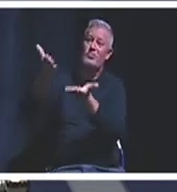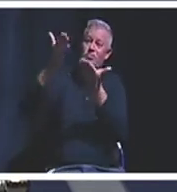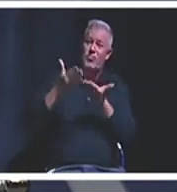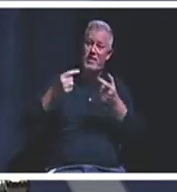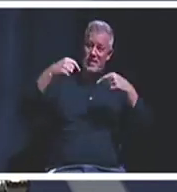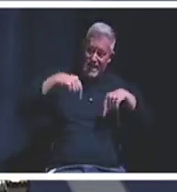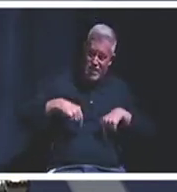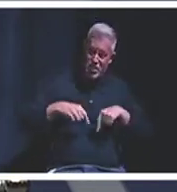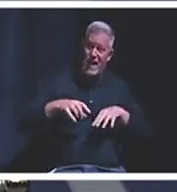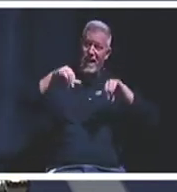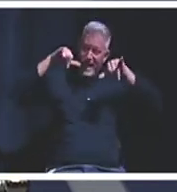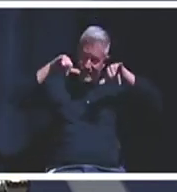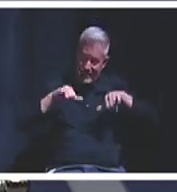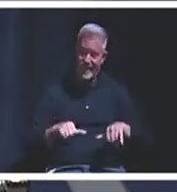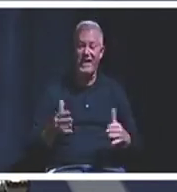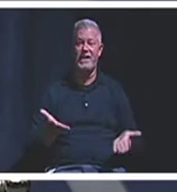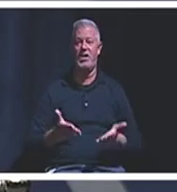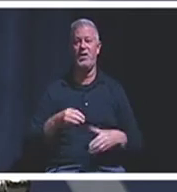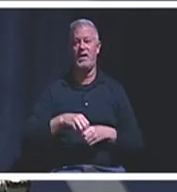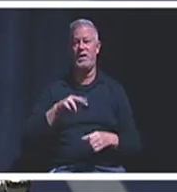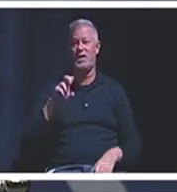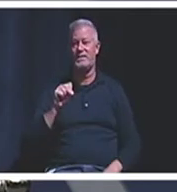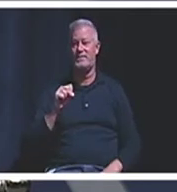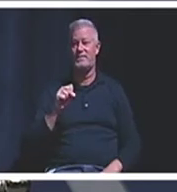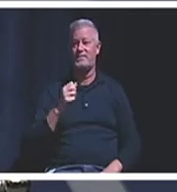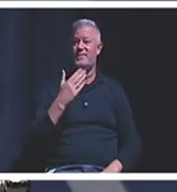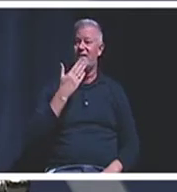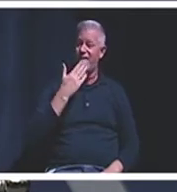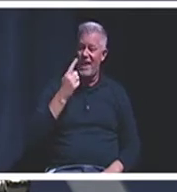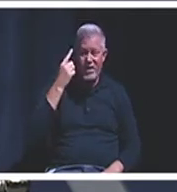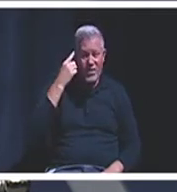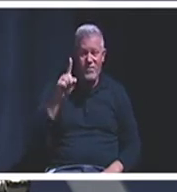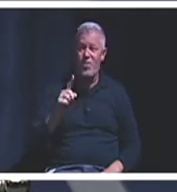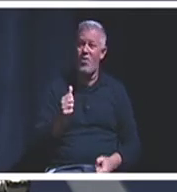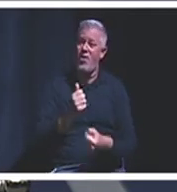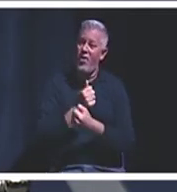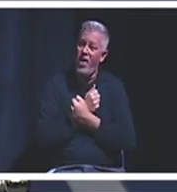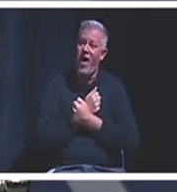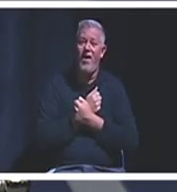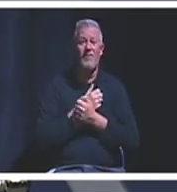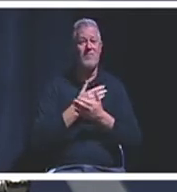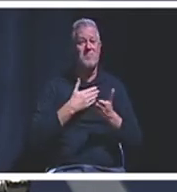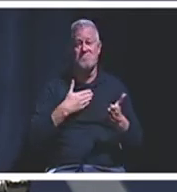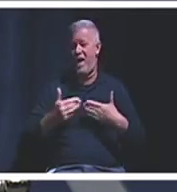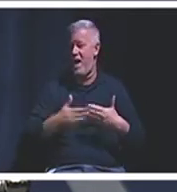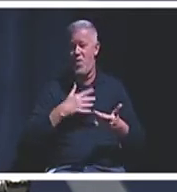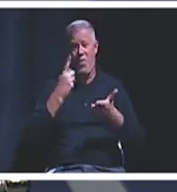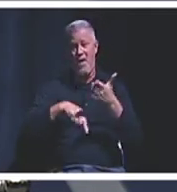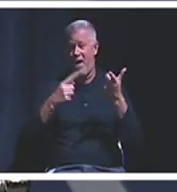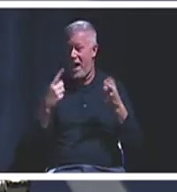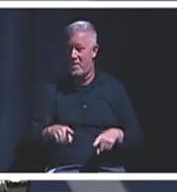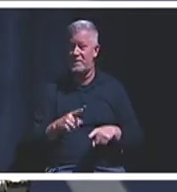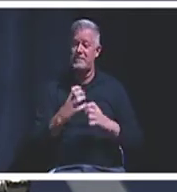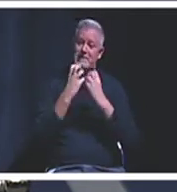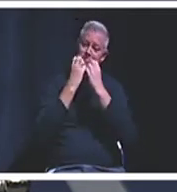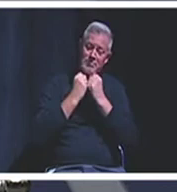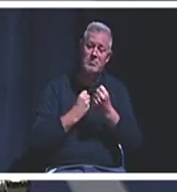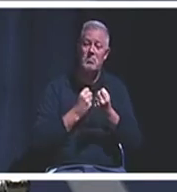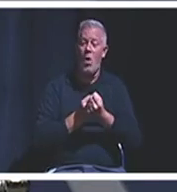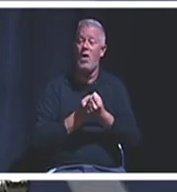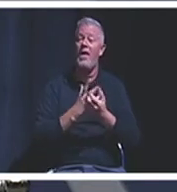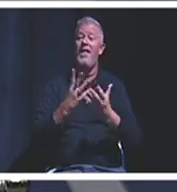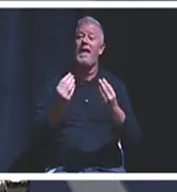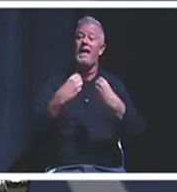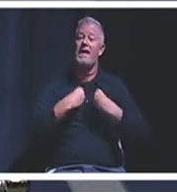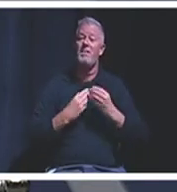here securely. Thank you for your unconditional love, care, and support, which motivate me every